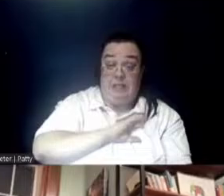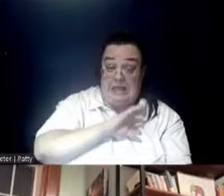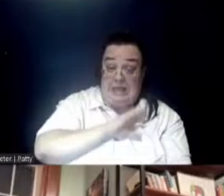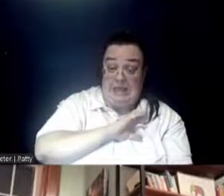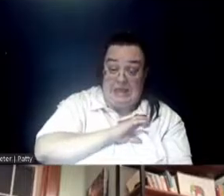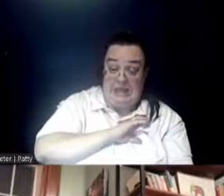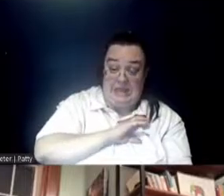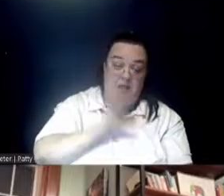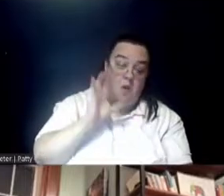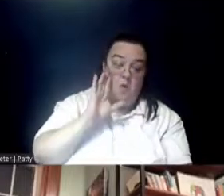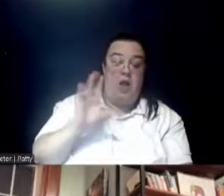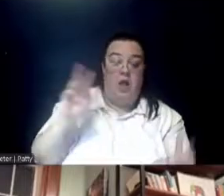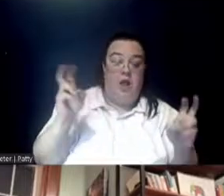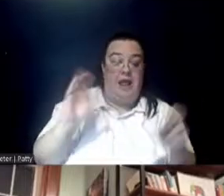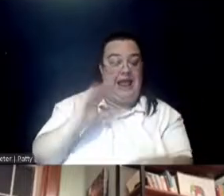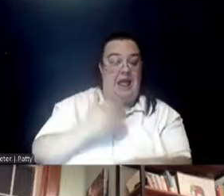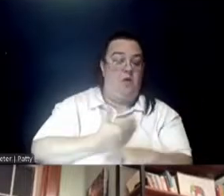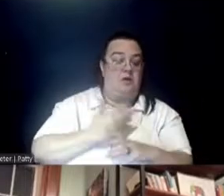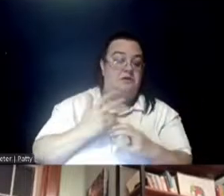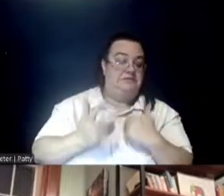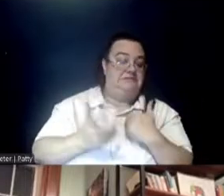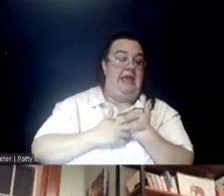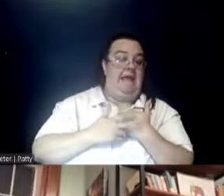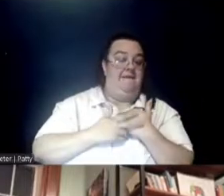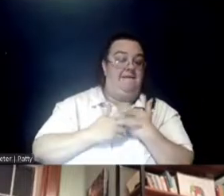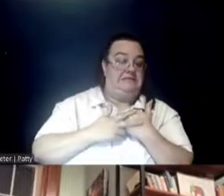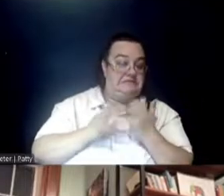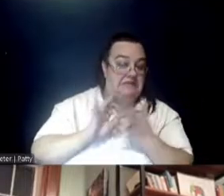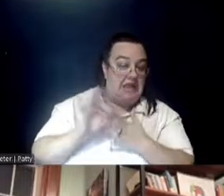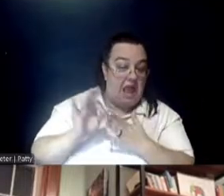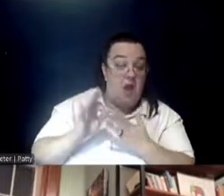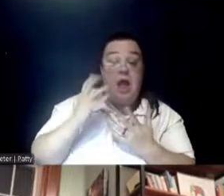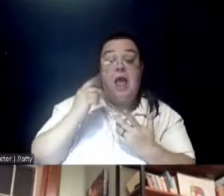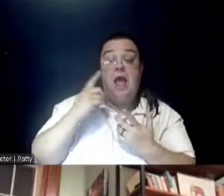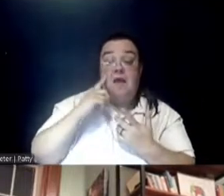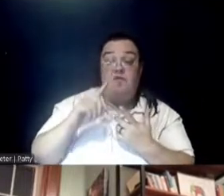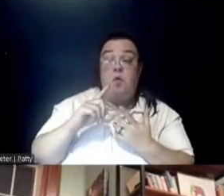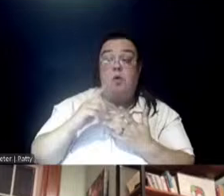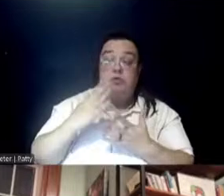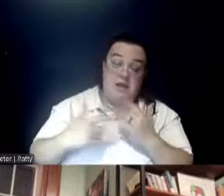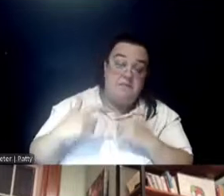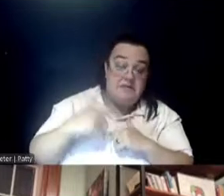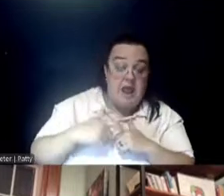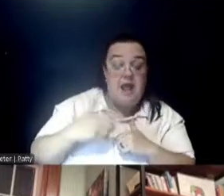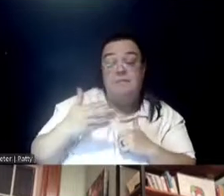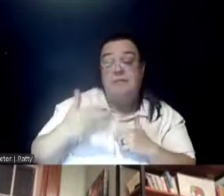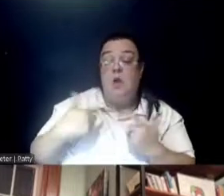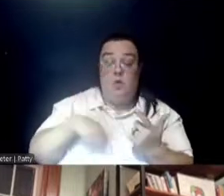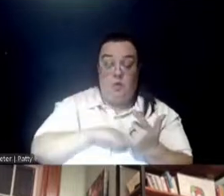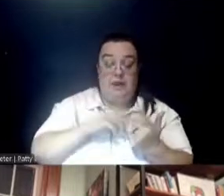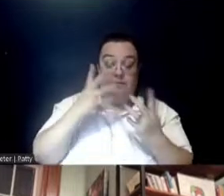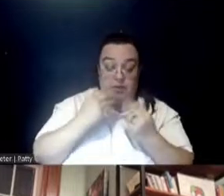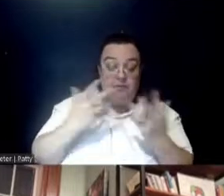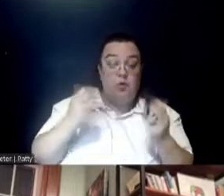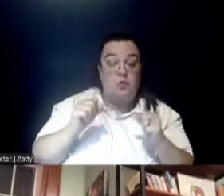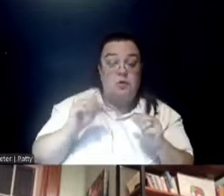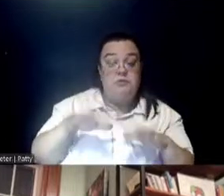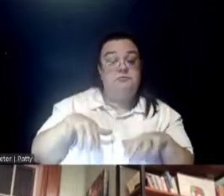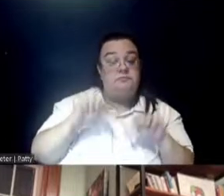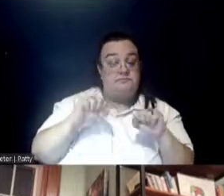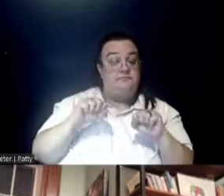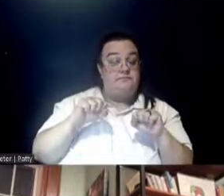savings account. Okay. And for a while there, we could pretty much adopt deficit